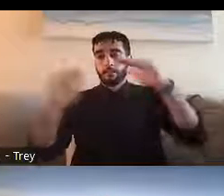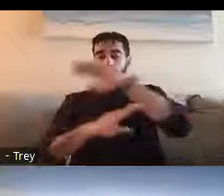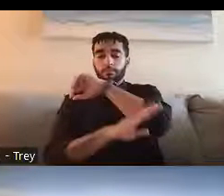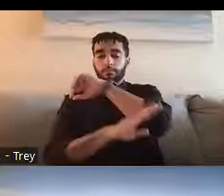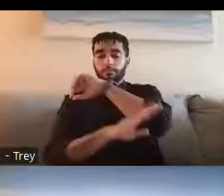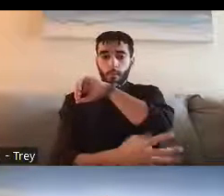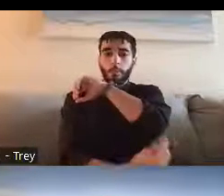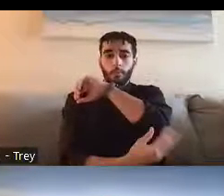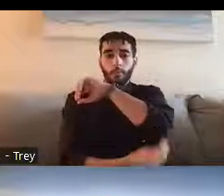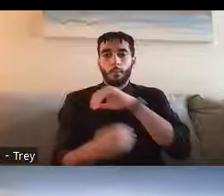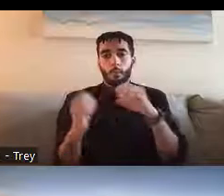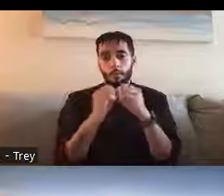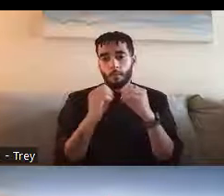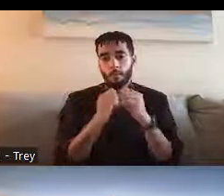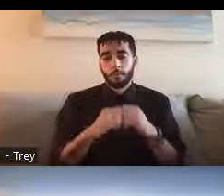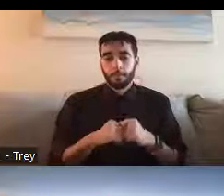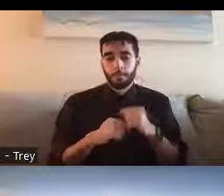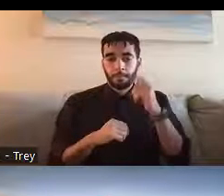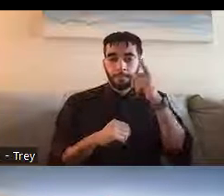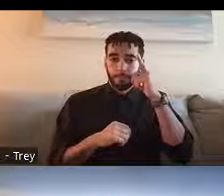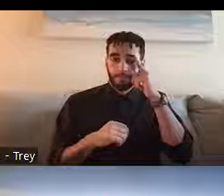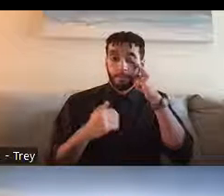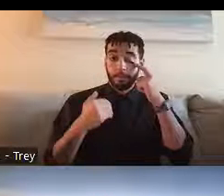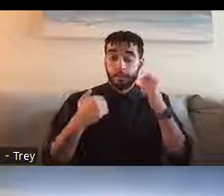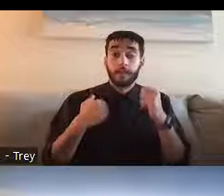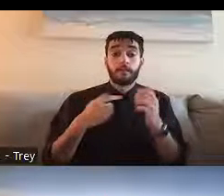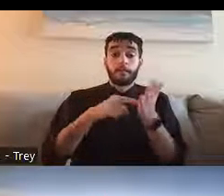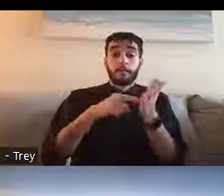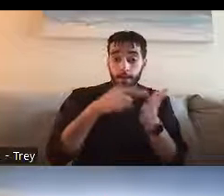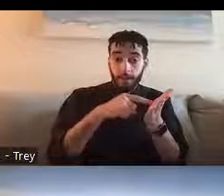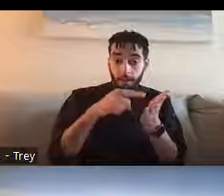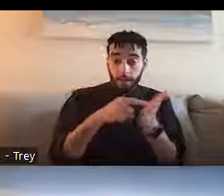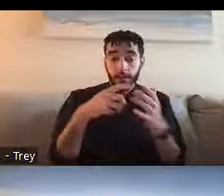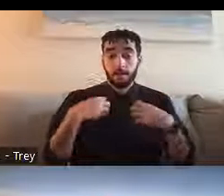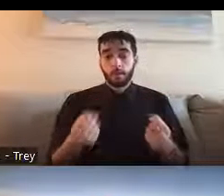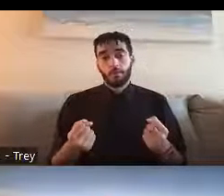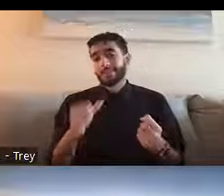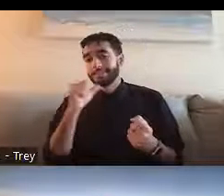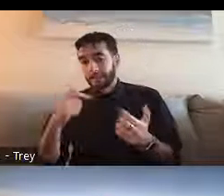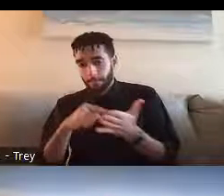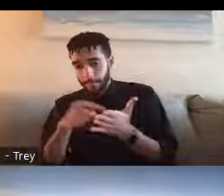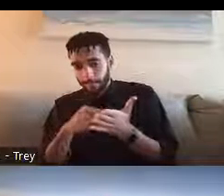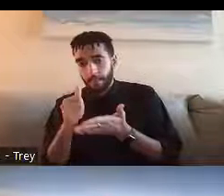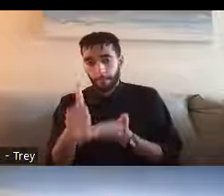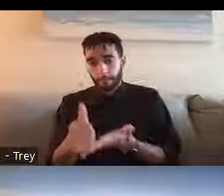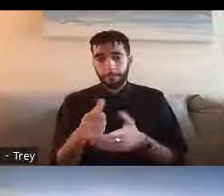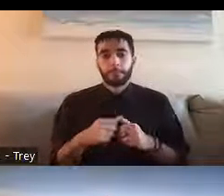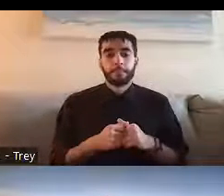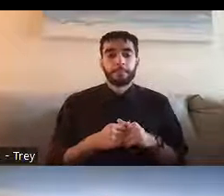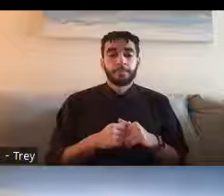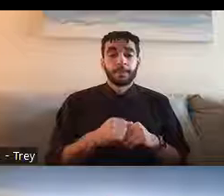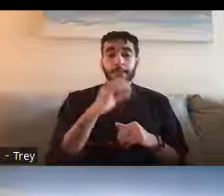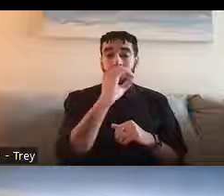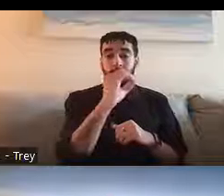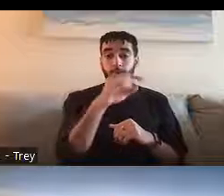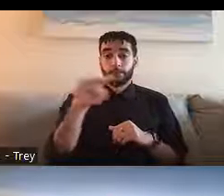see that along with this intensity comes very little paid and unpaid help. So the lightest part of these bars show people who are getting 0 to 10